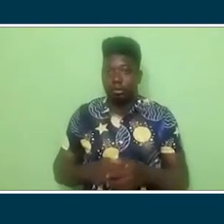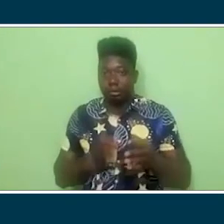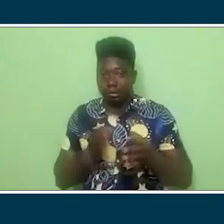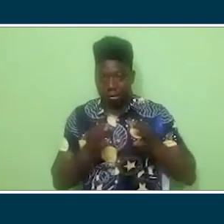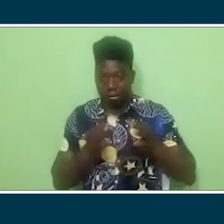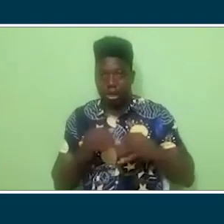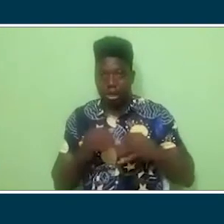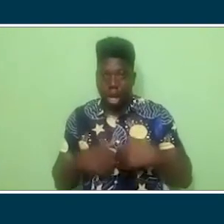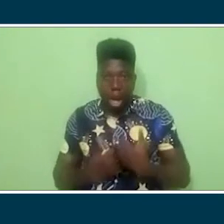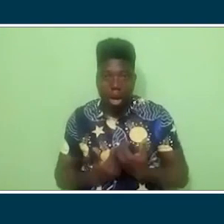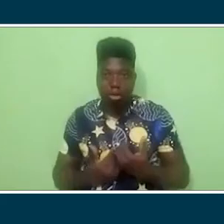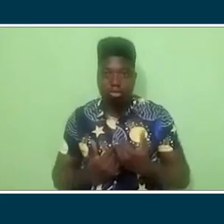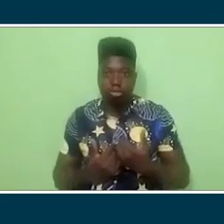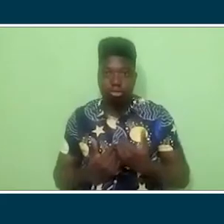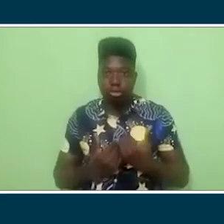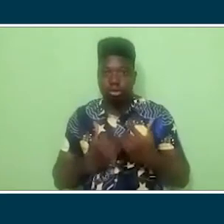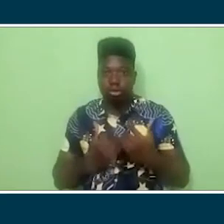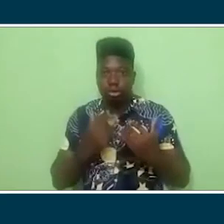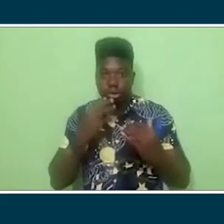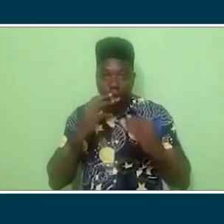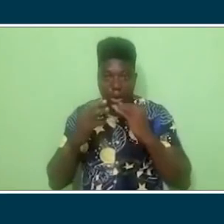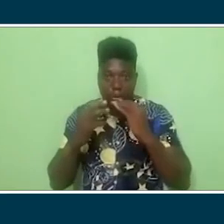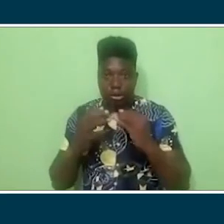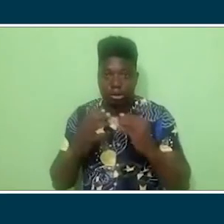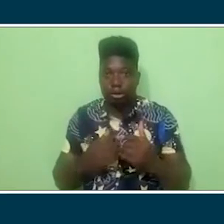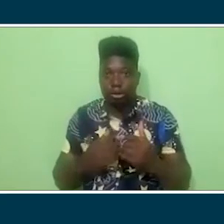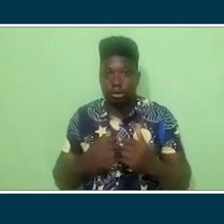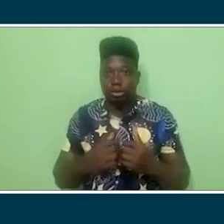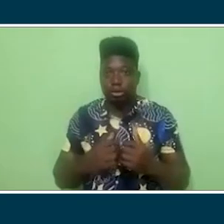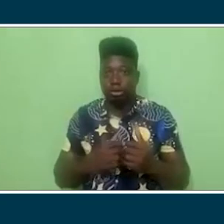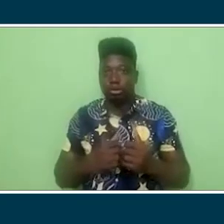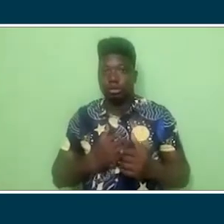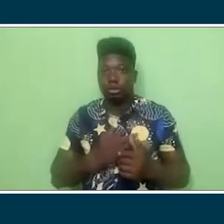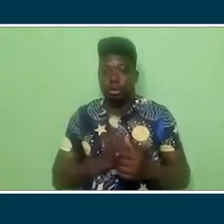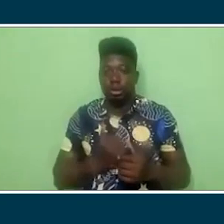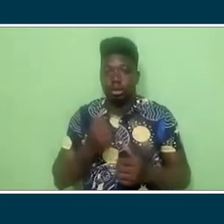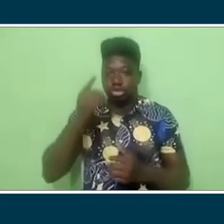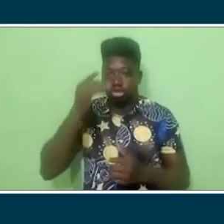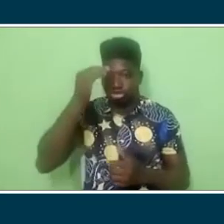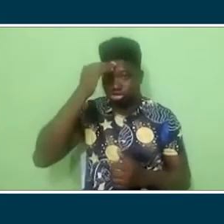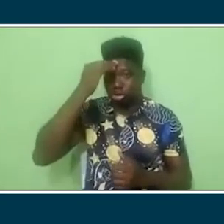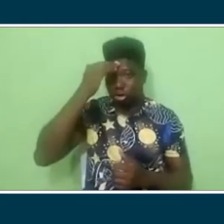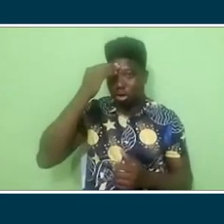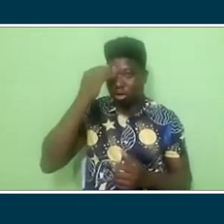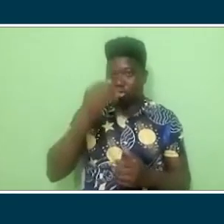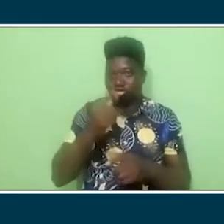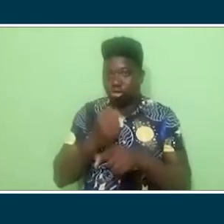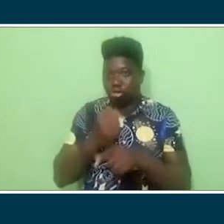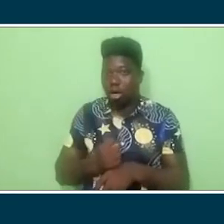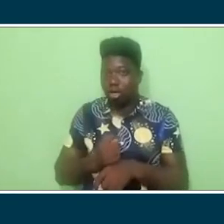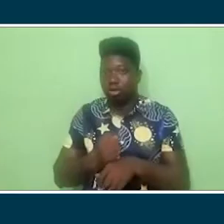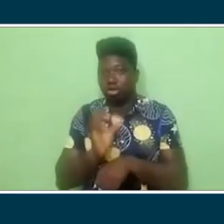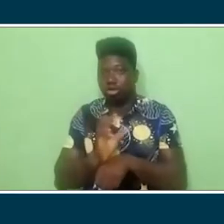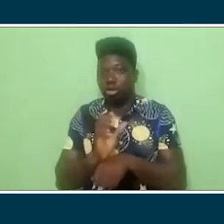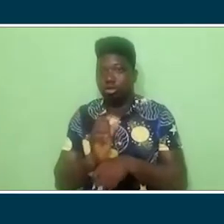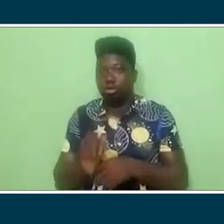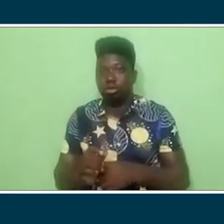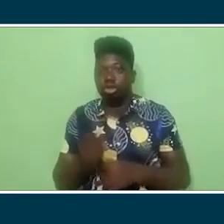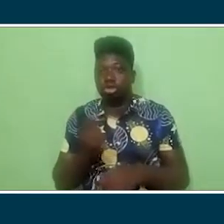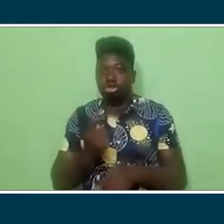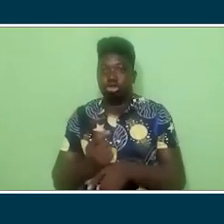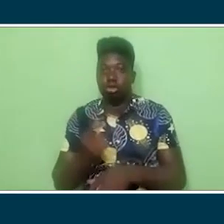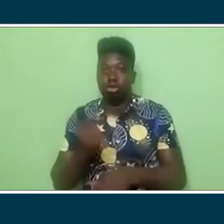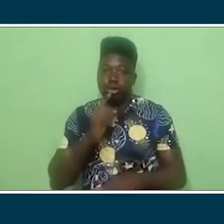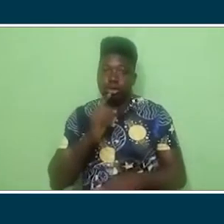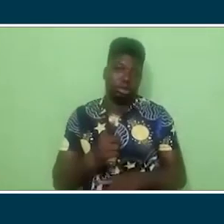words like excommunication and traditions of the church of just casting out are really popping